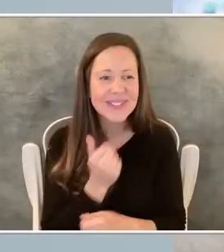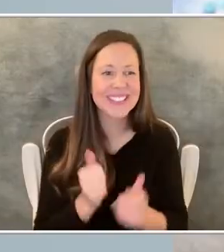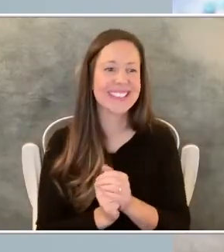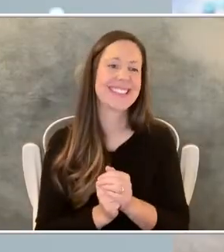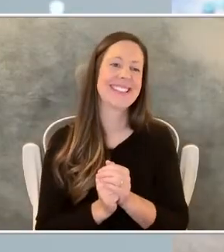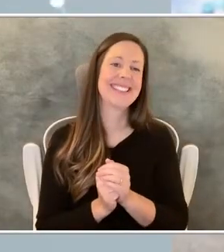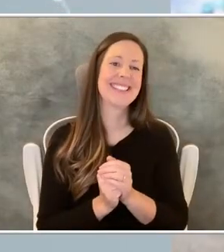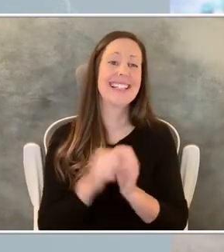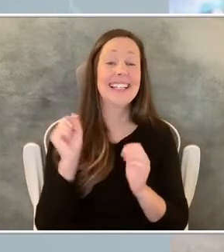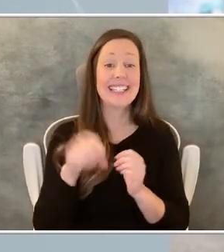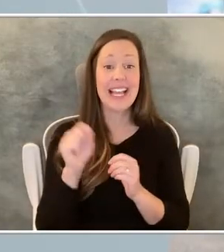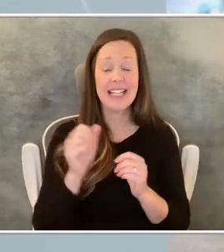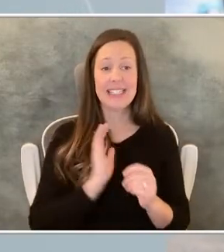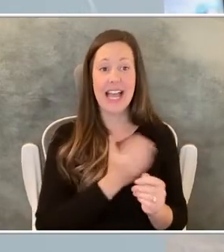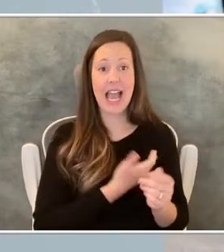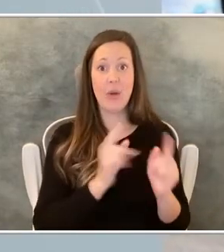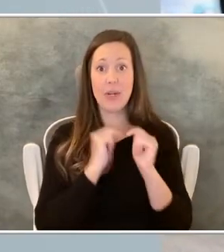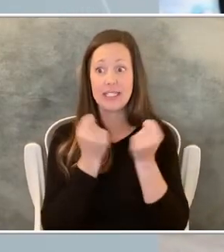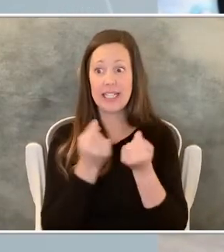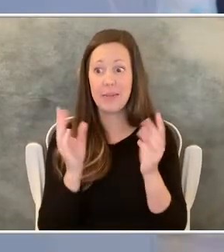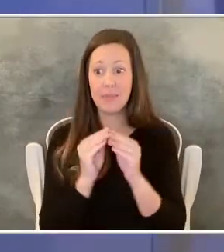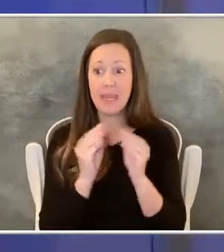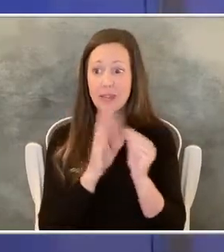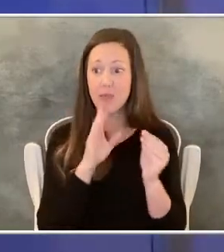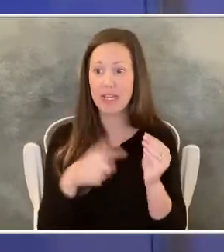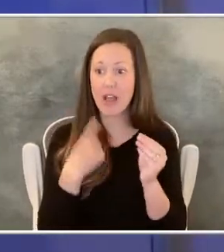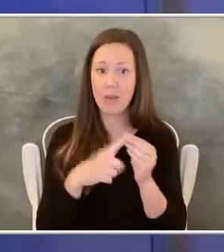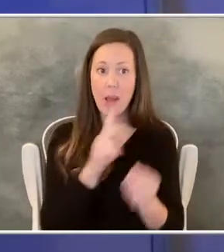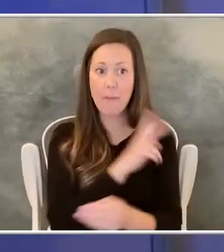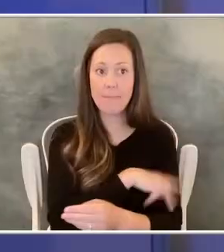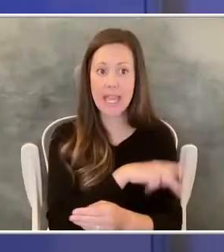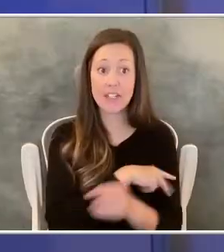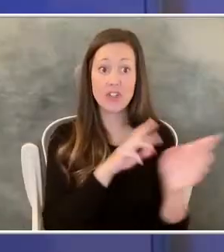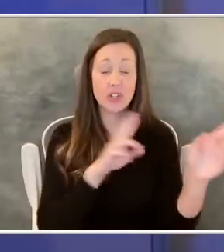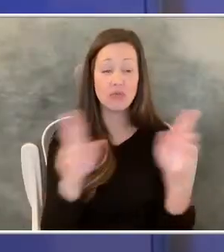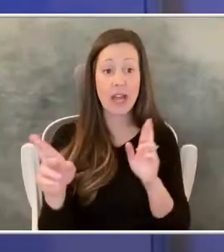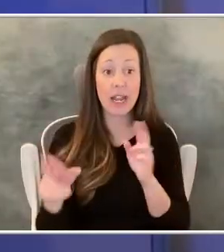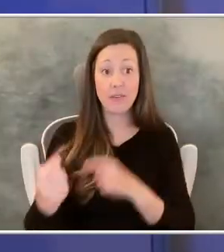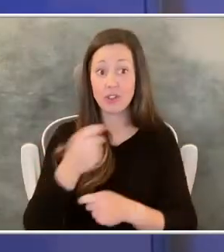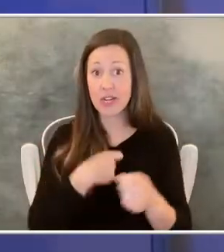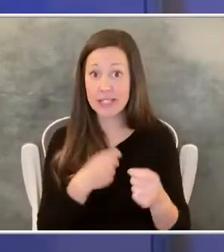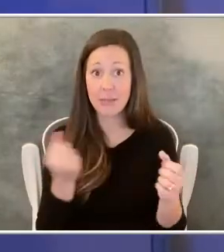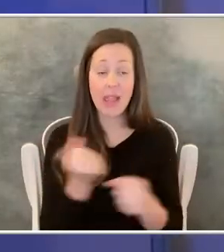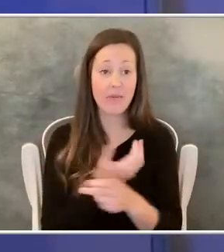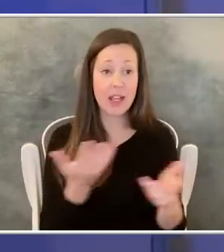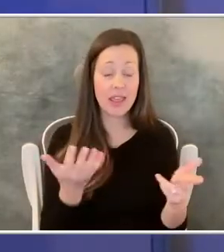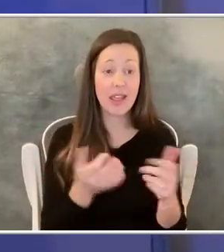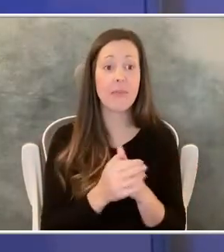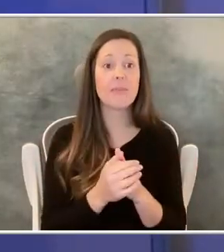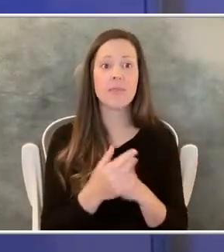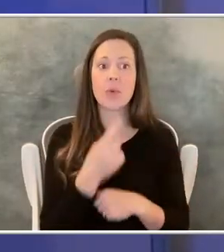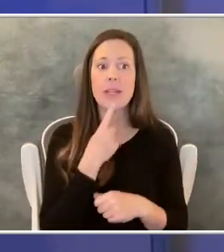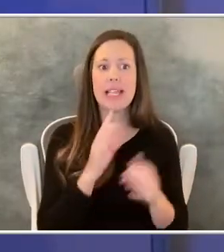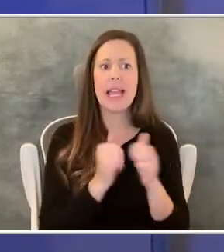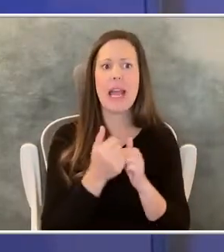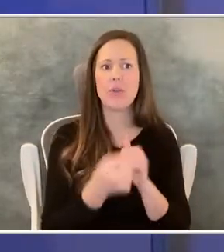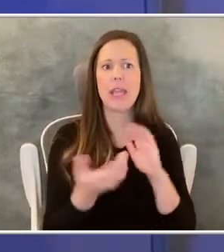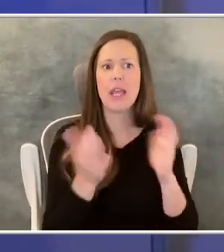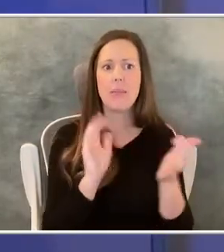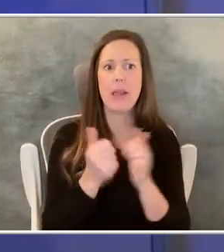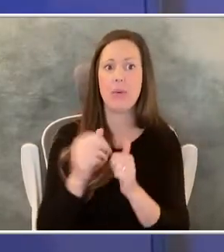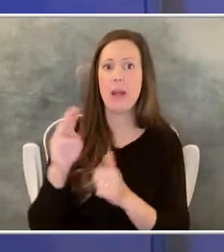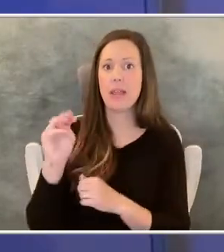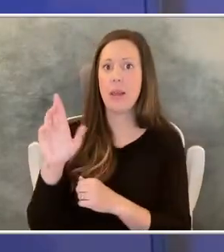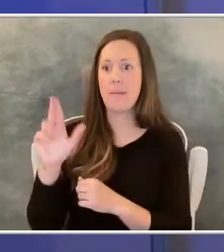we have our team meetings and we talk about patients and will they be ready to go to transplant, we say, how do they compare to a marathon runner? And this was the